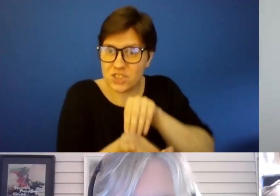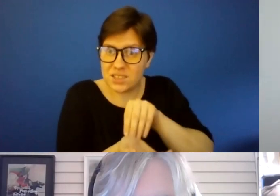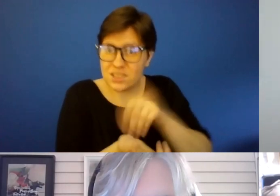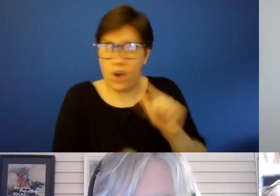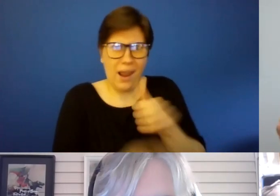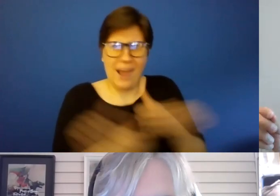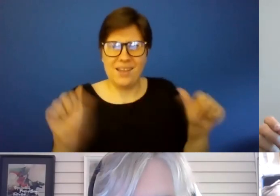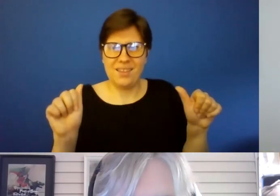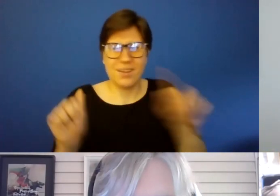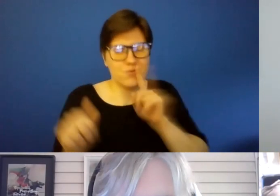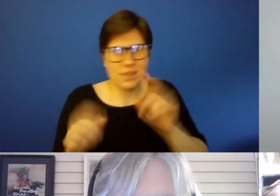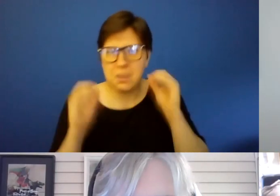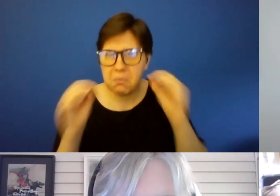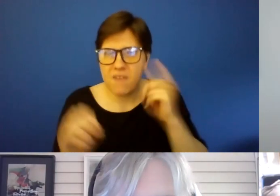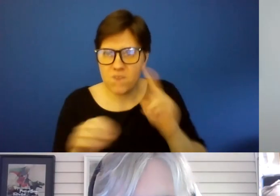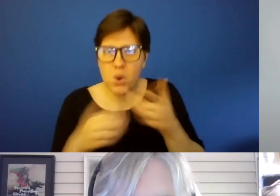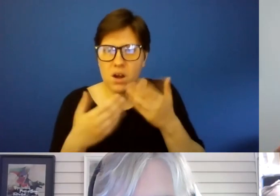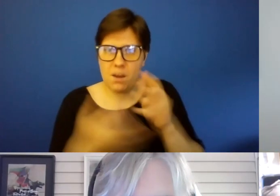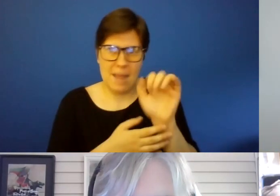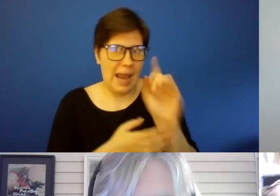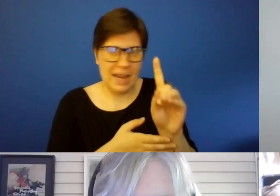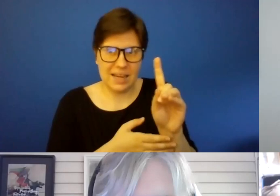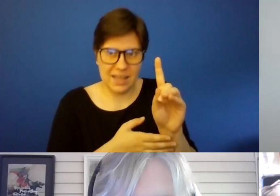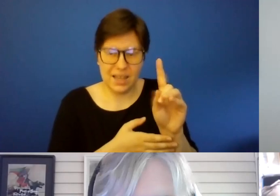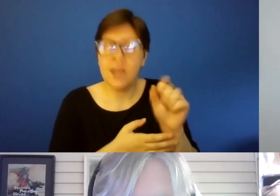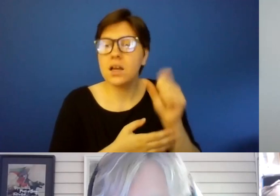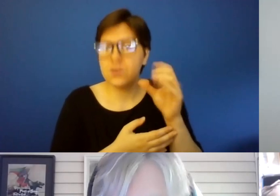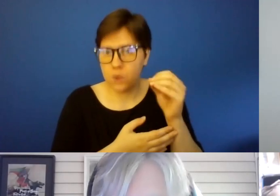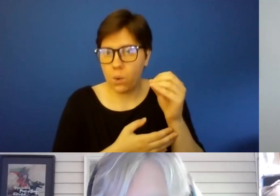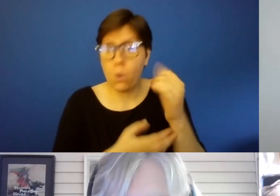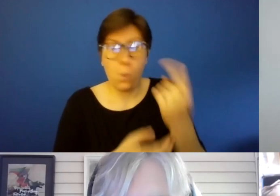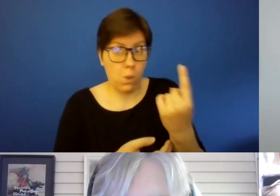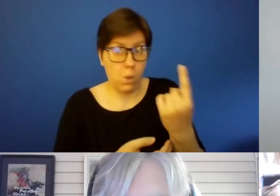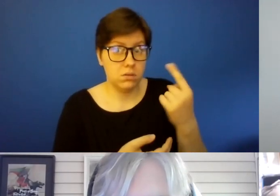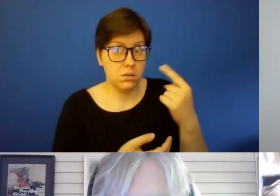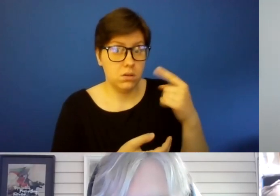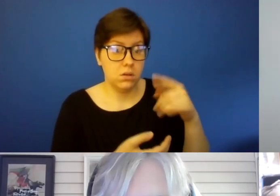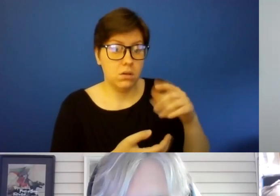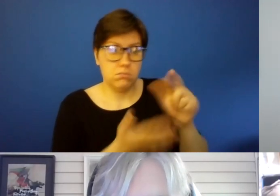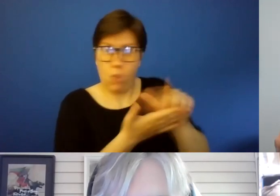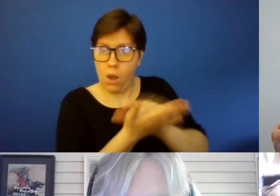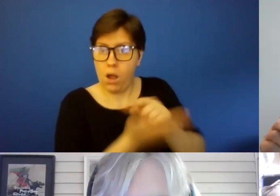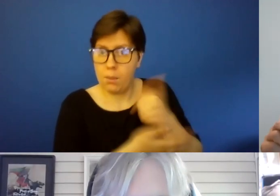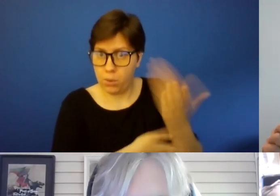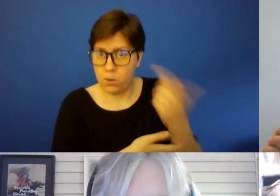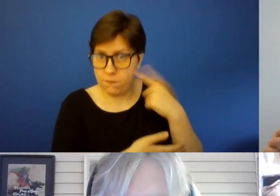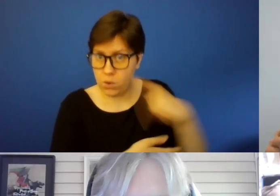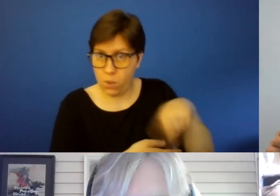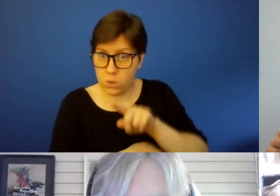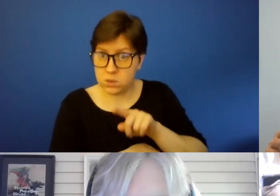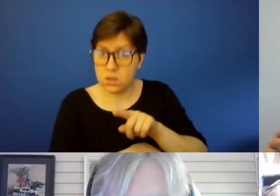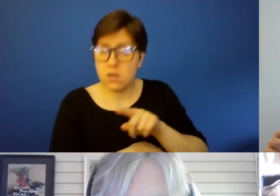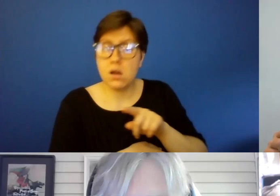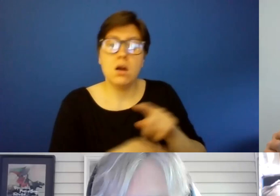this healthcare service. So one of the things that bills in those states are doing is to expand